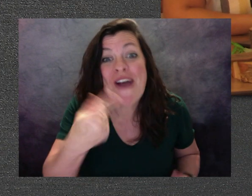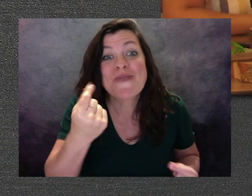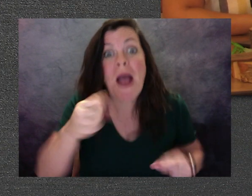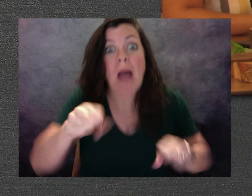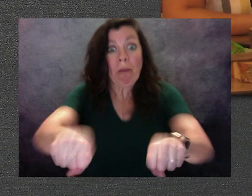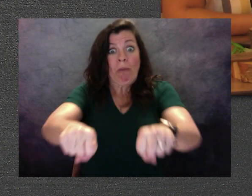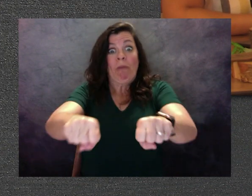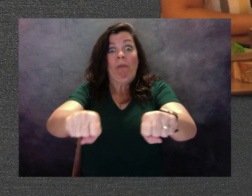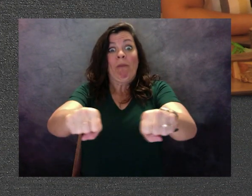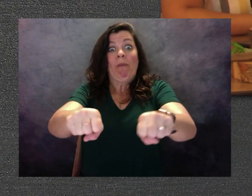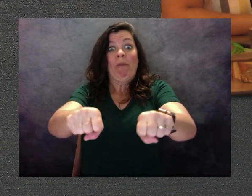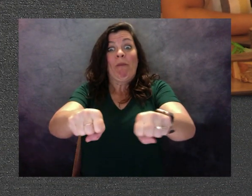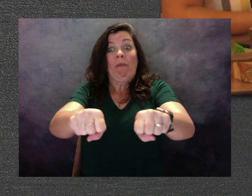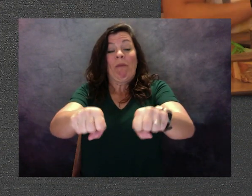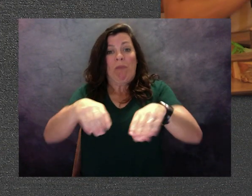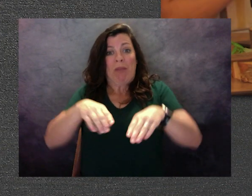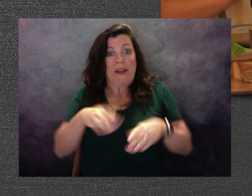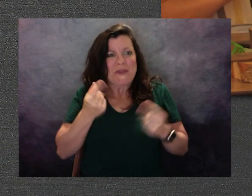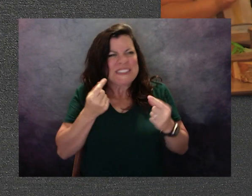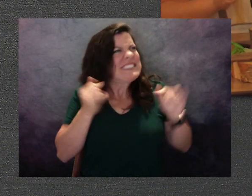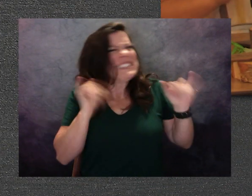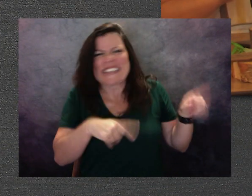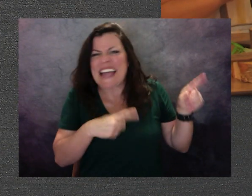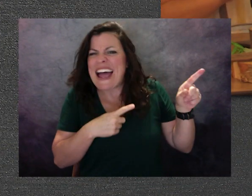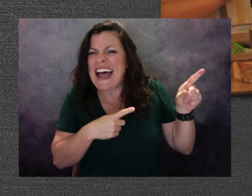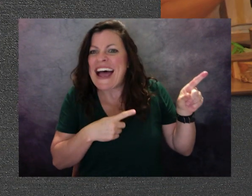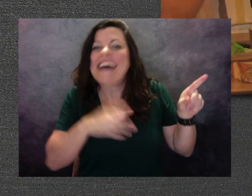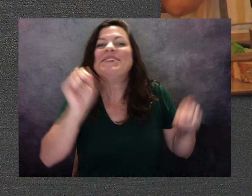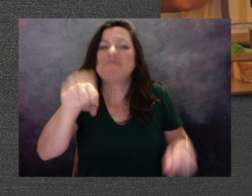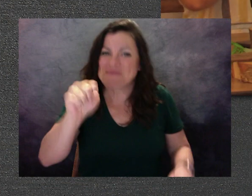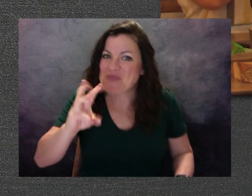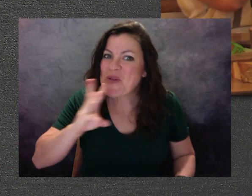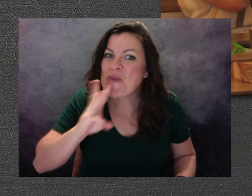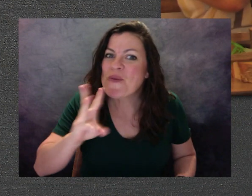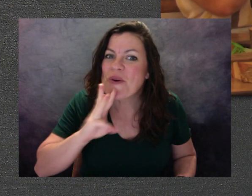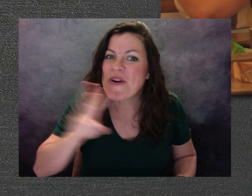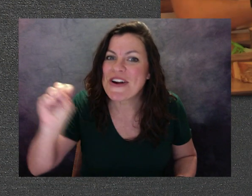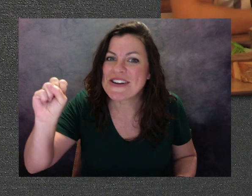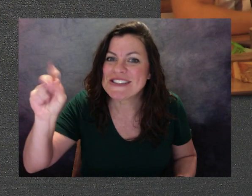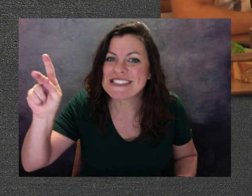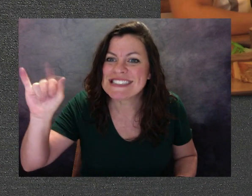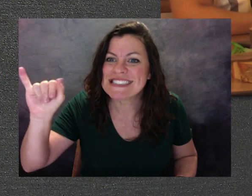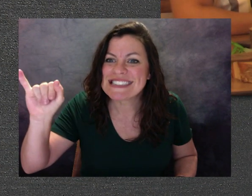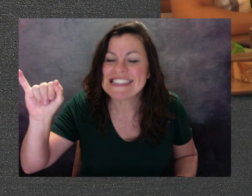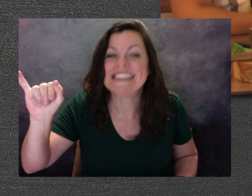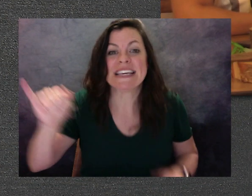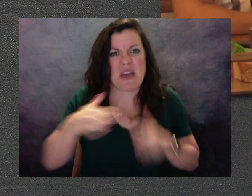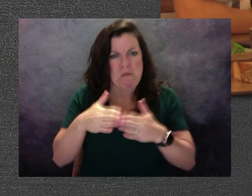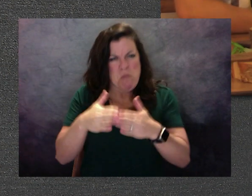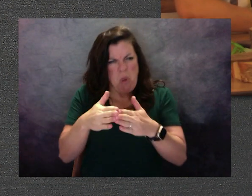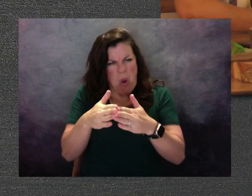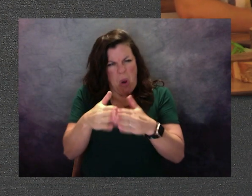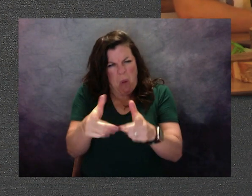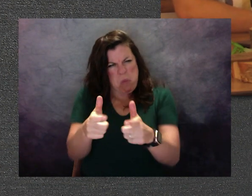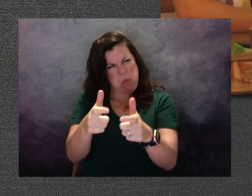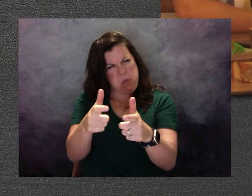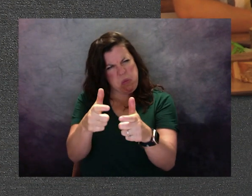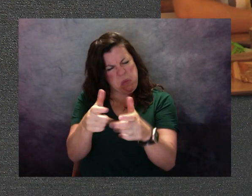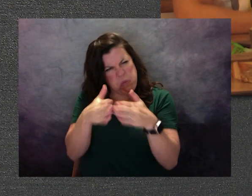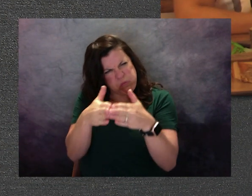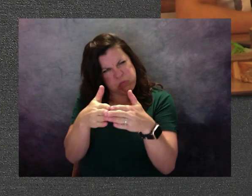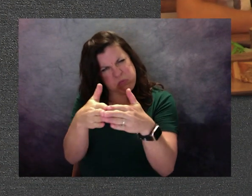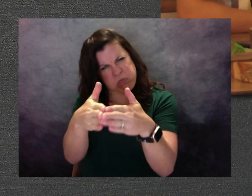water skiing, yes. So I think we have our pattern. Let's take a look here. We got tubes,